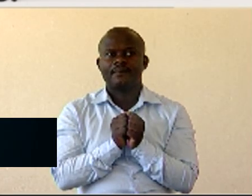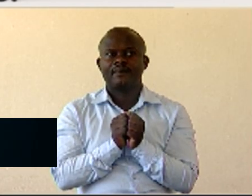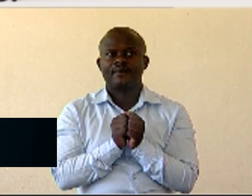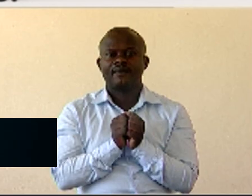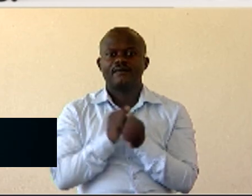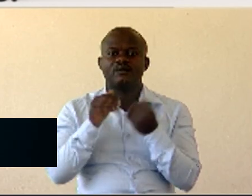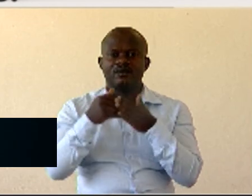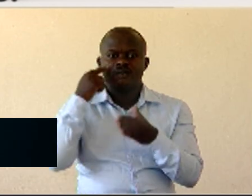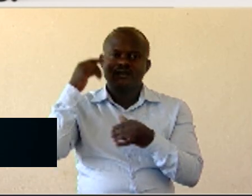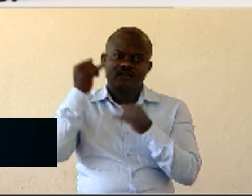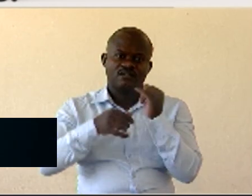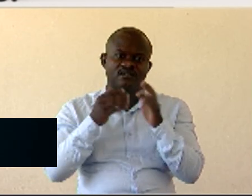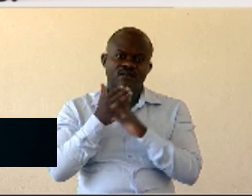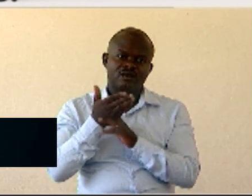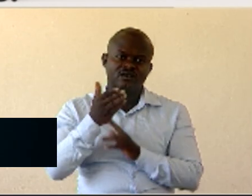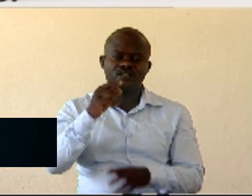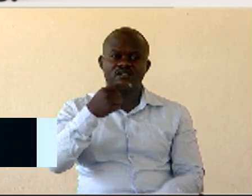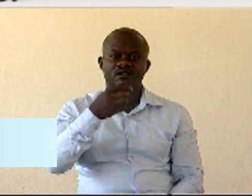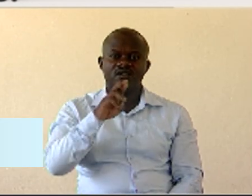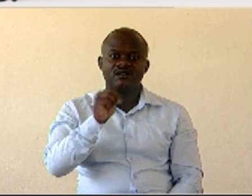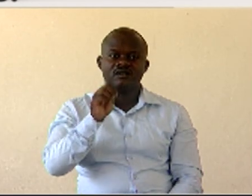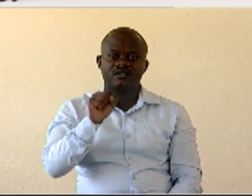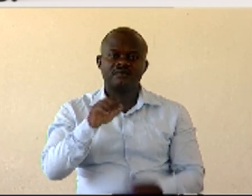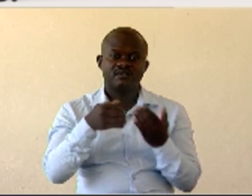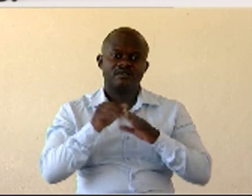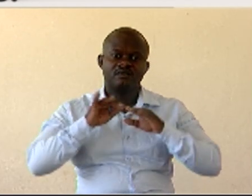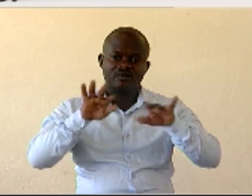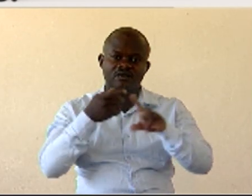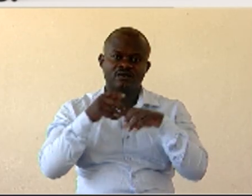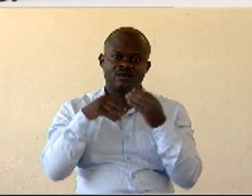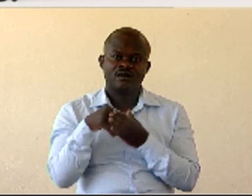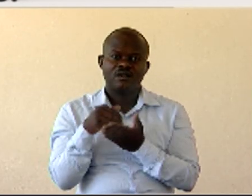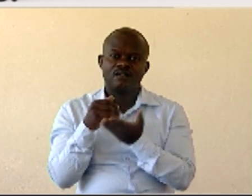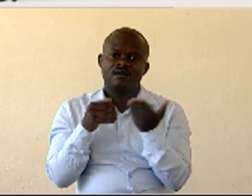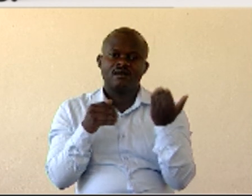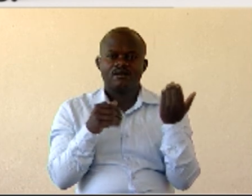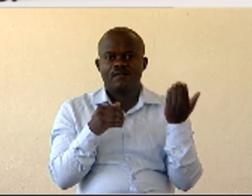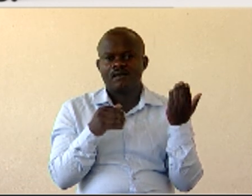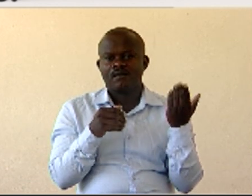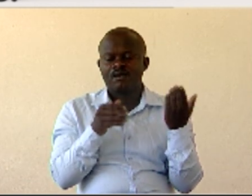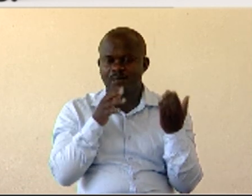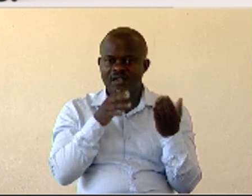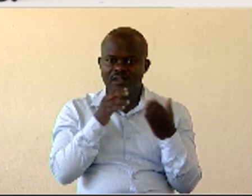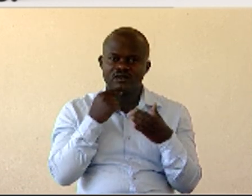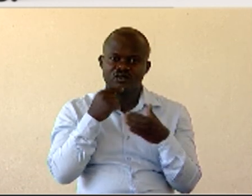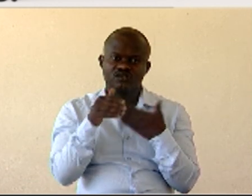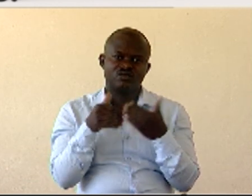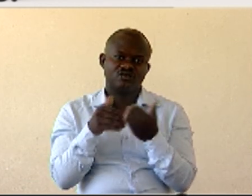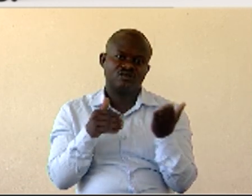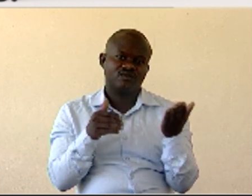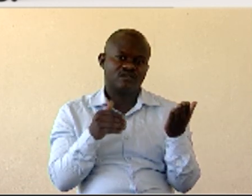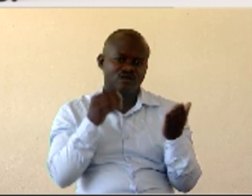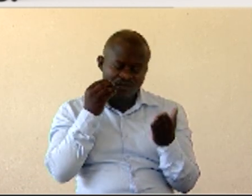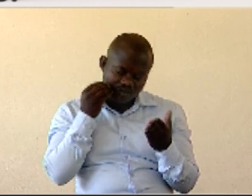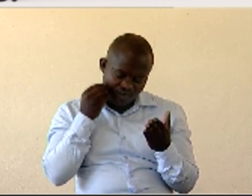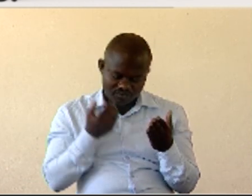We said the last one is through germs. Germ can also spread from a mother to her